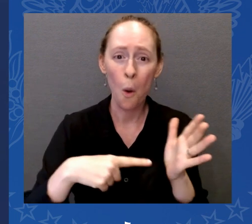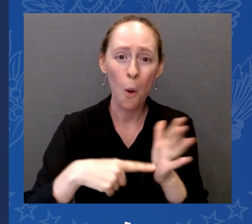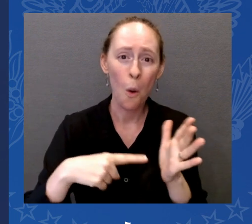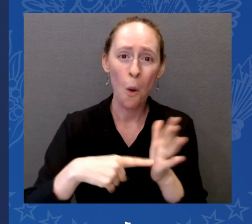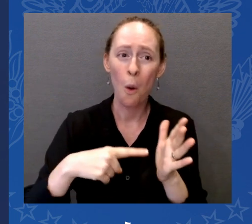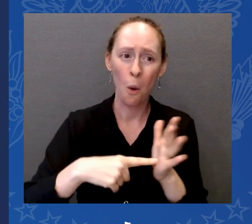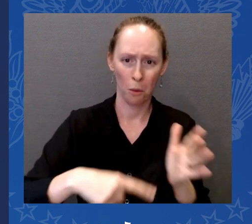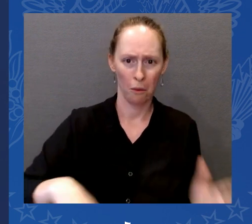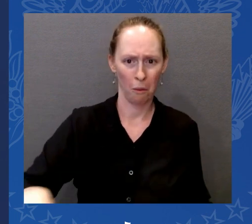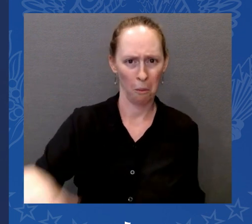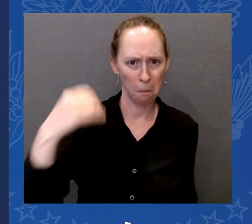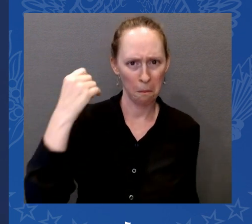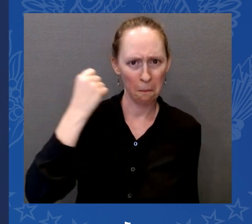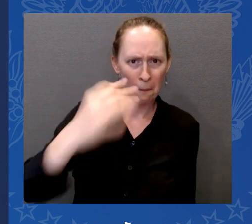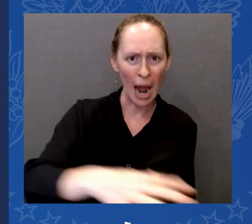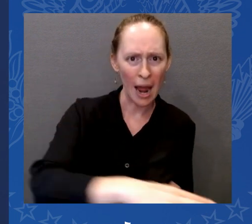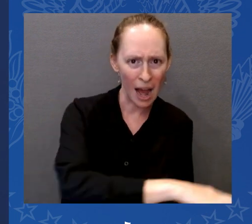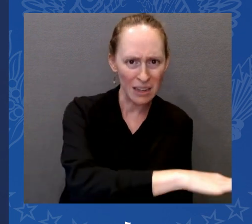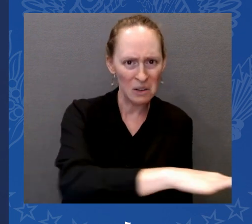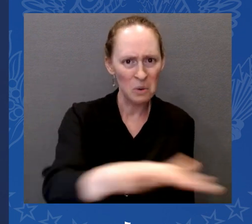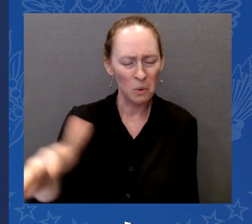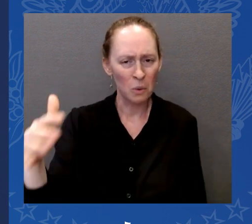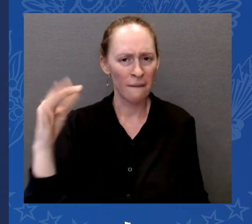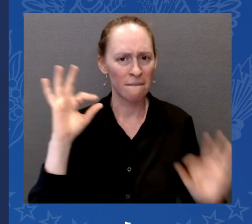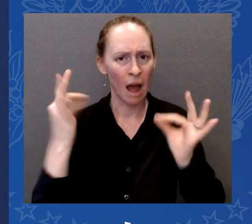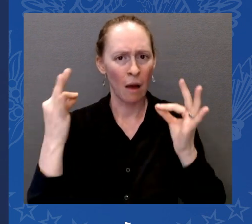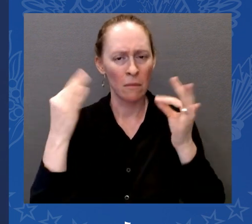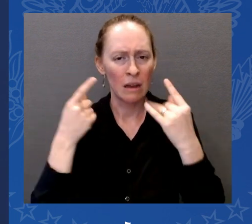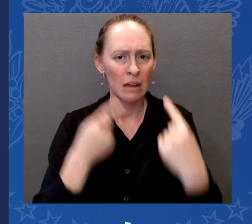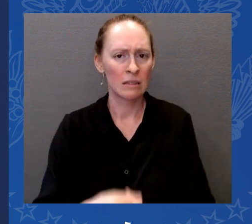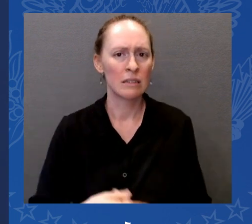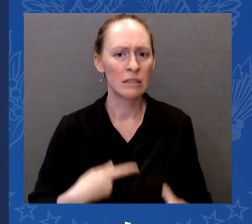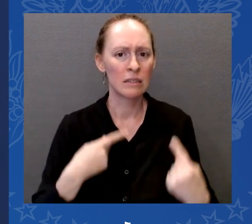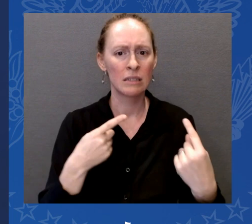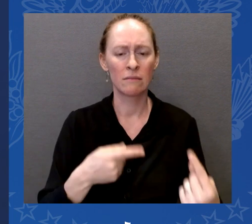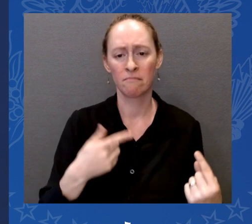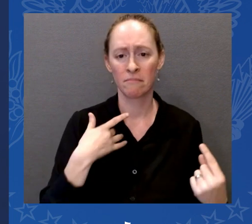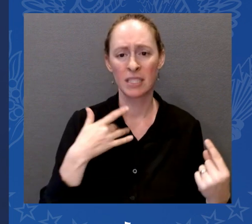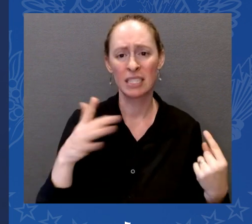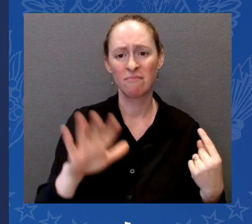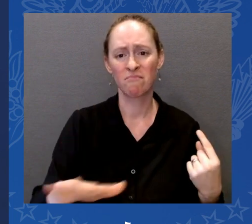income, $70,000 a family, recovering from the pandemic.